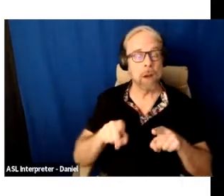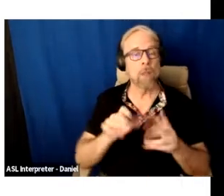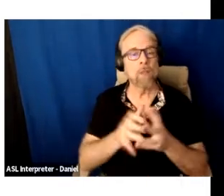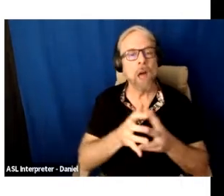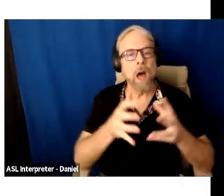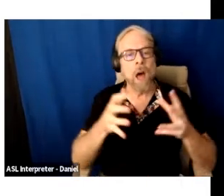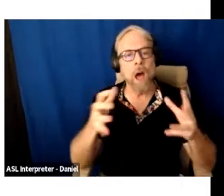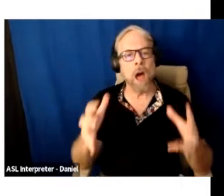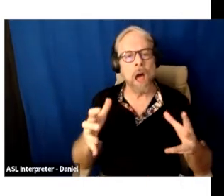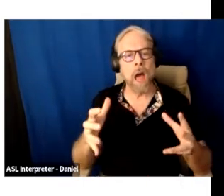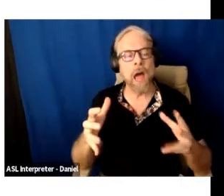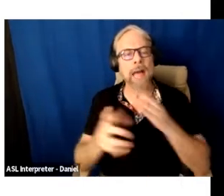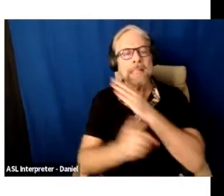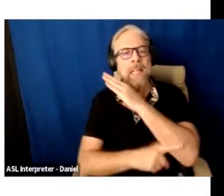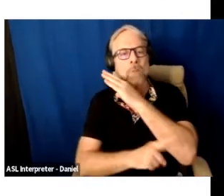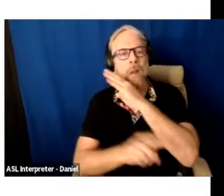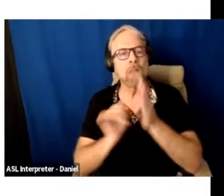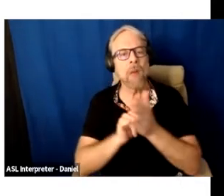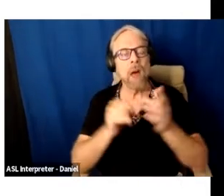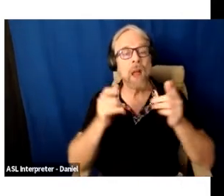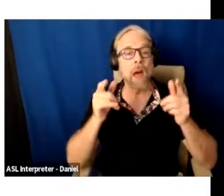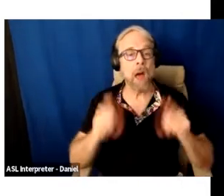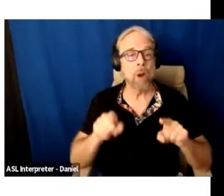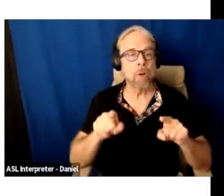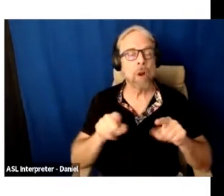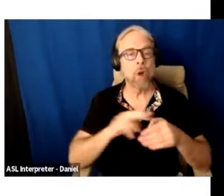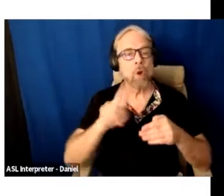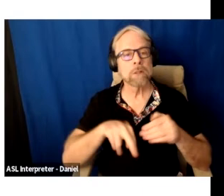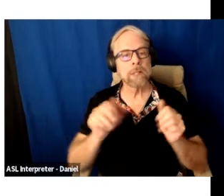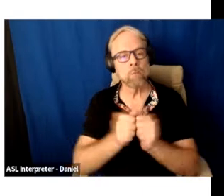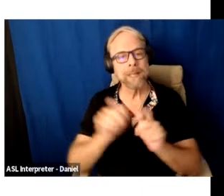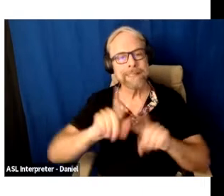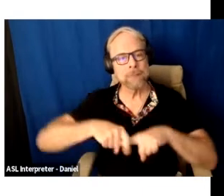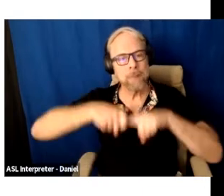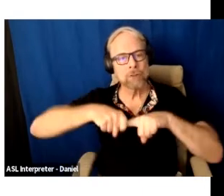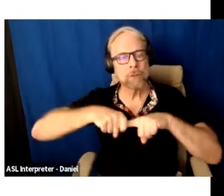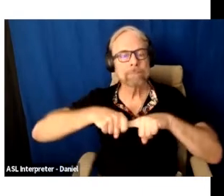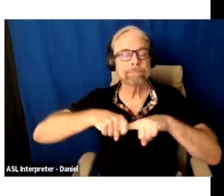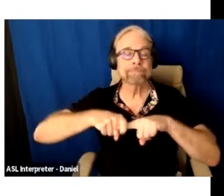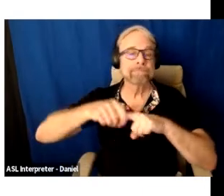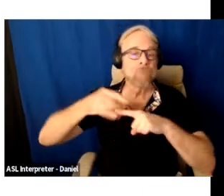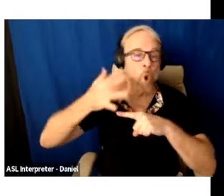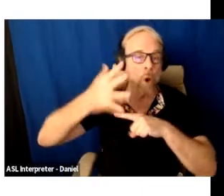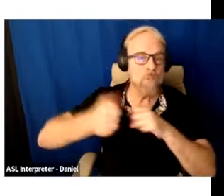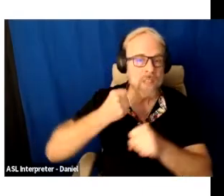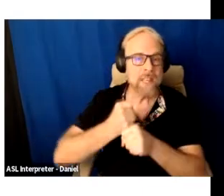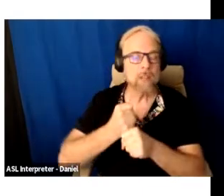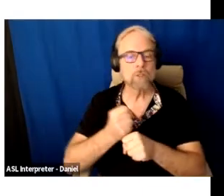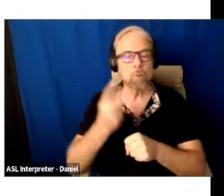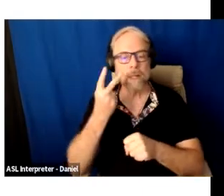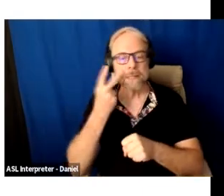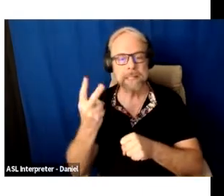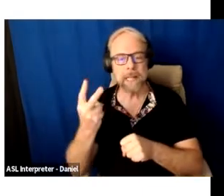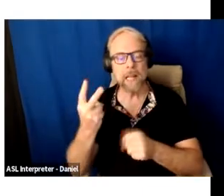of discipline that occurs, ultimately resulting in suspension. And over the years, we see this churn